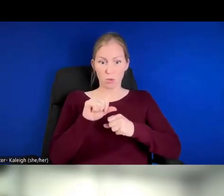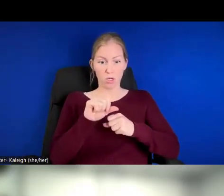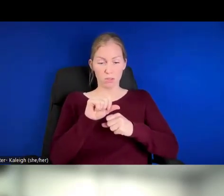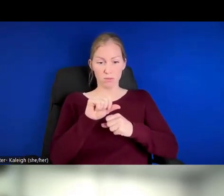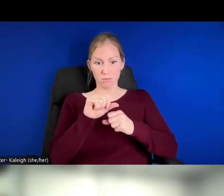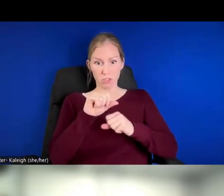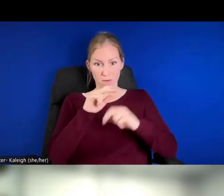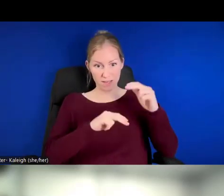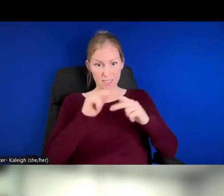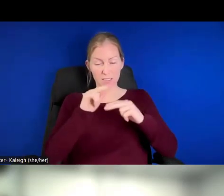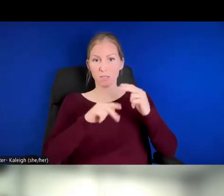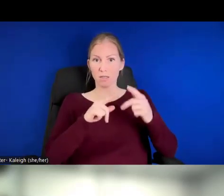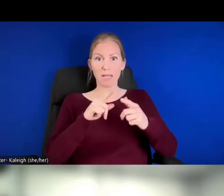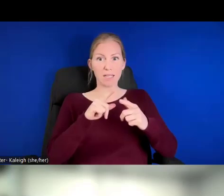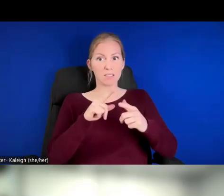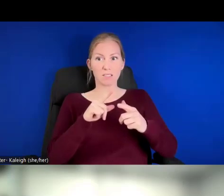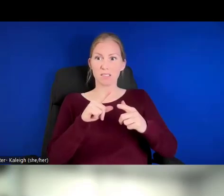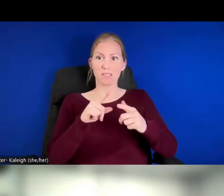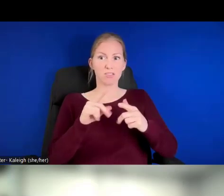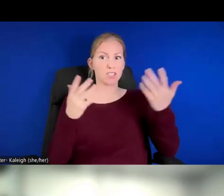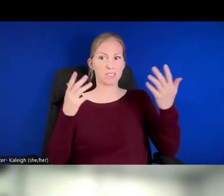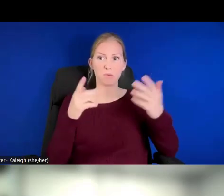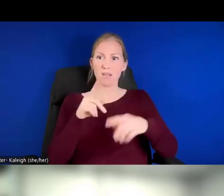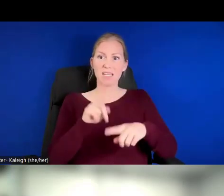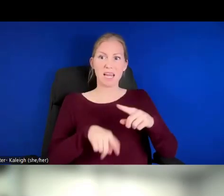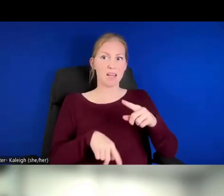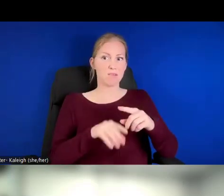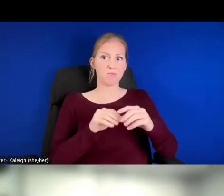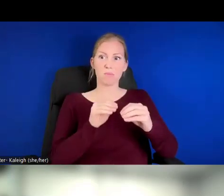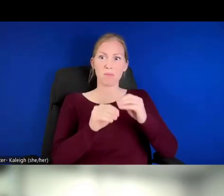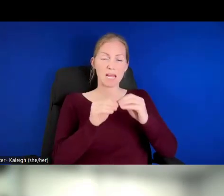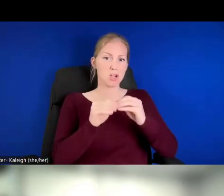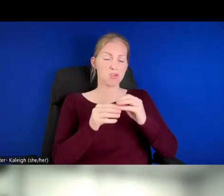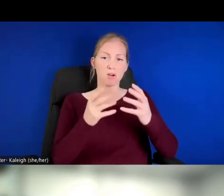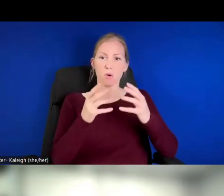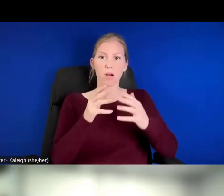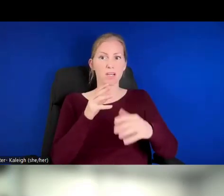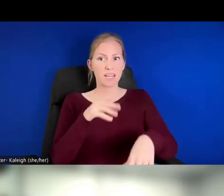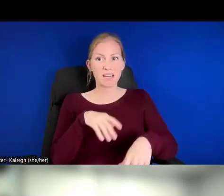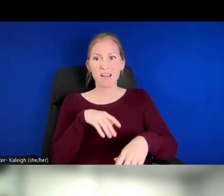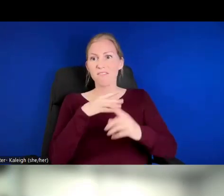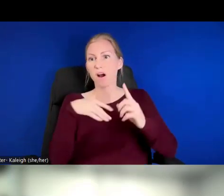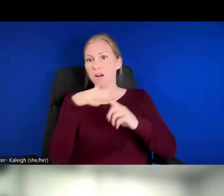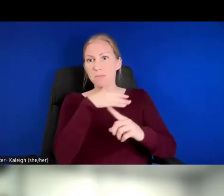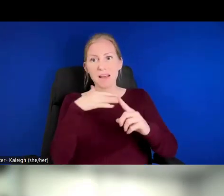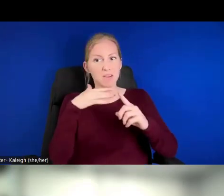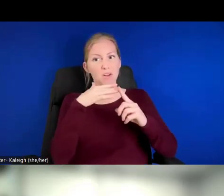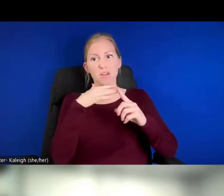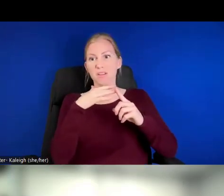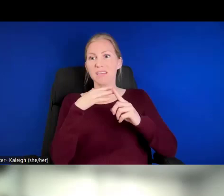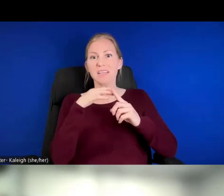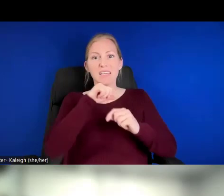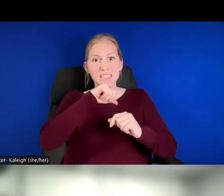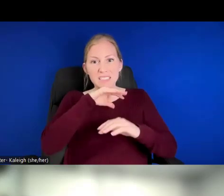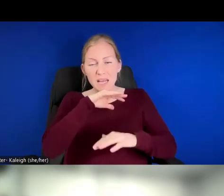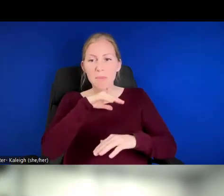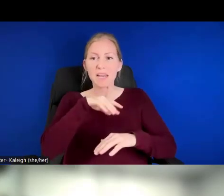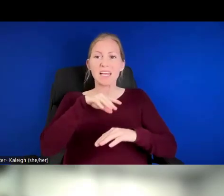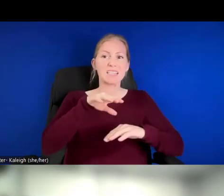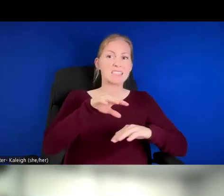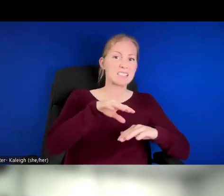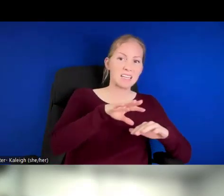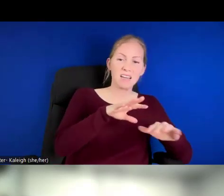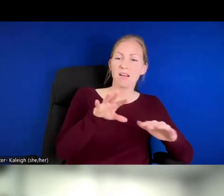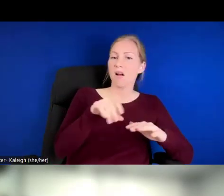in incredible disrepair and includes environmental contaminants and other serious conditions